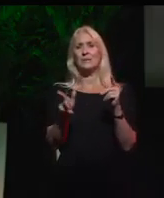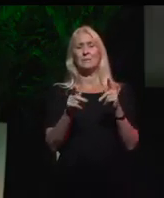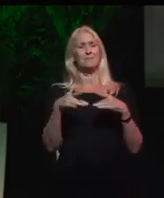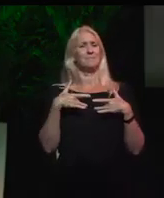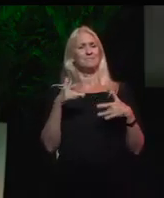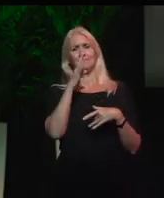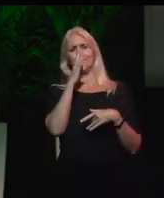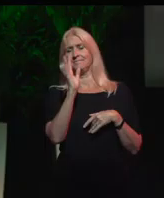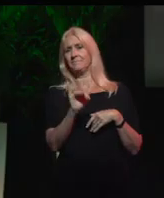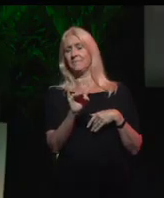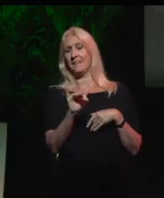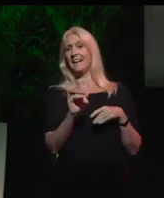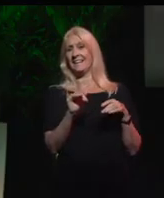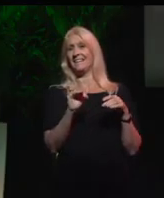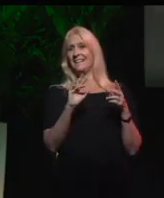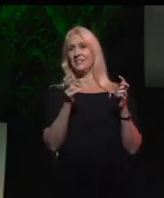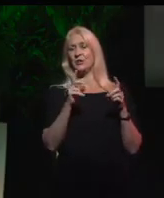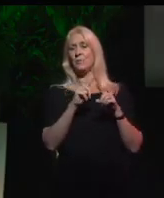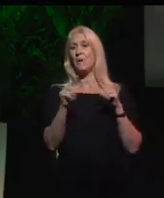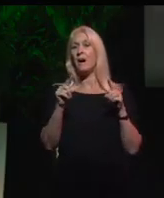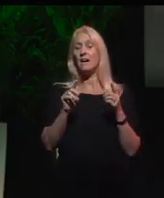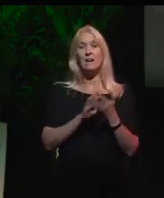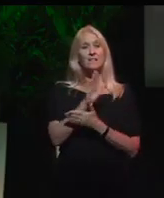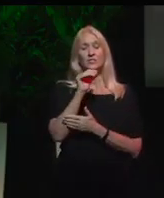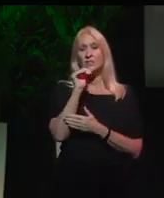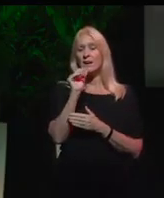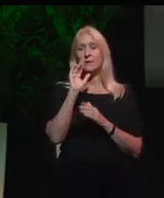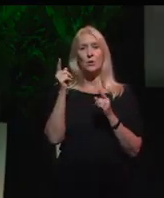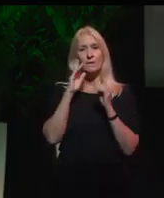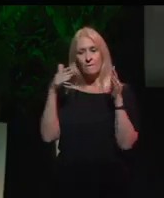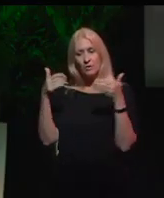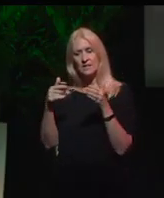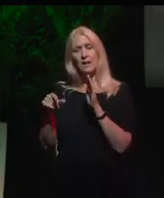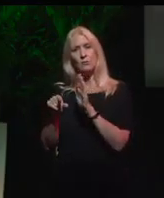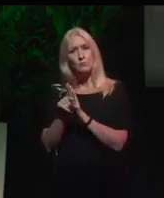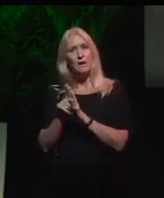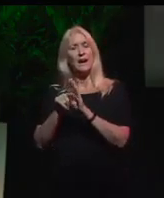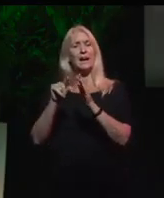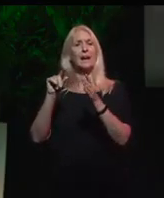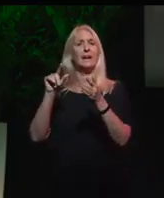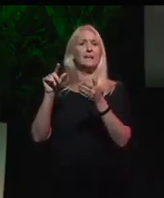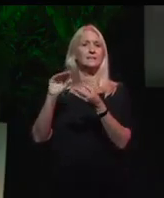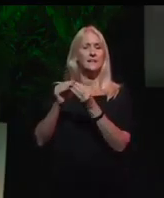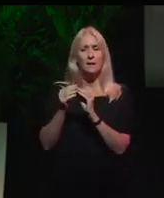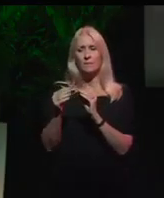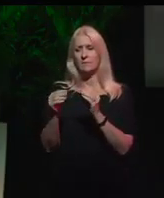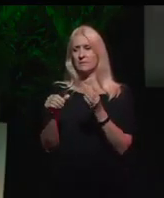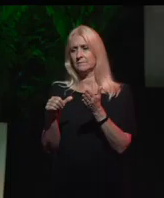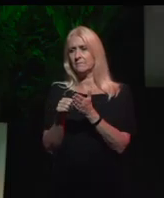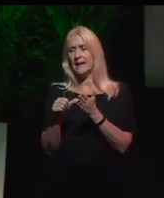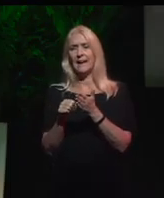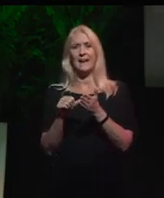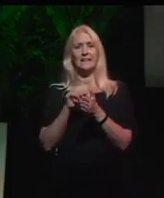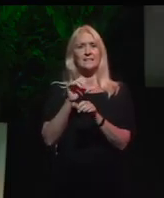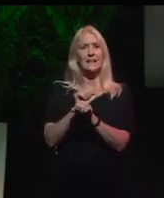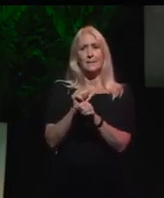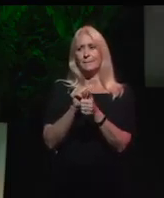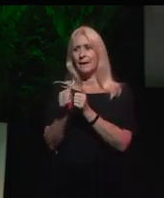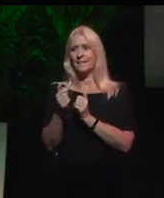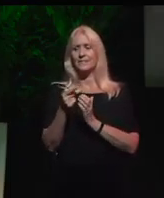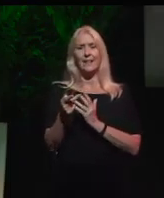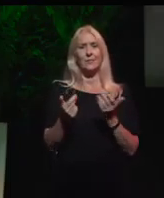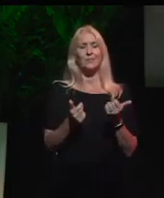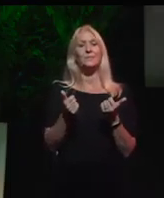Higher education should not be reduced to grades, data points, numbers on a page, assignments passed or failed. At its best,